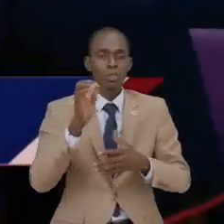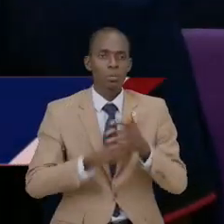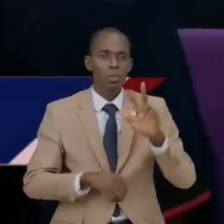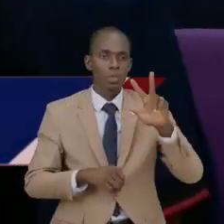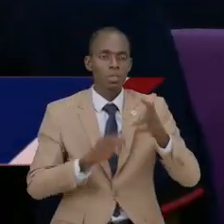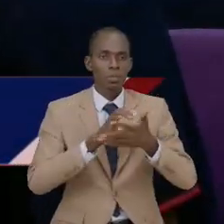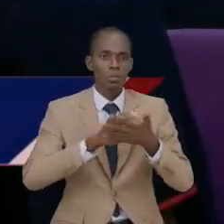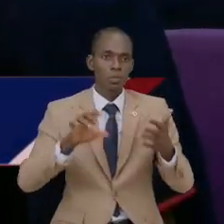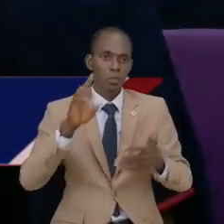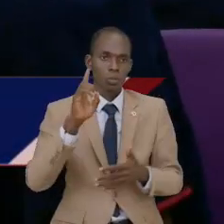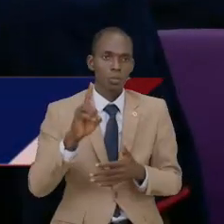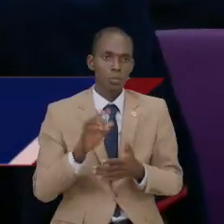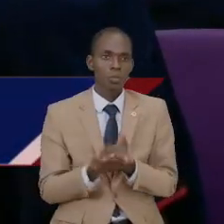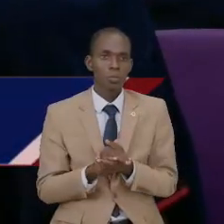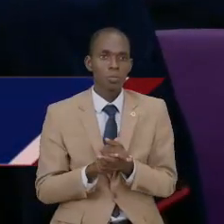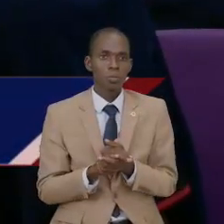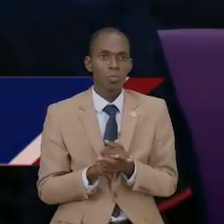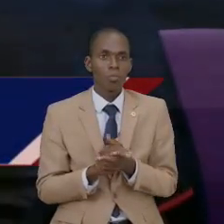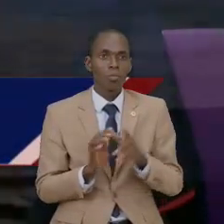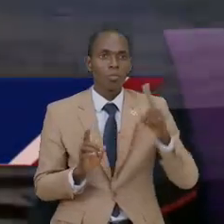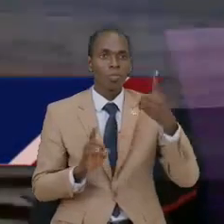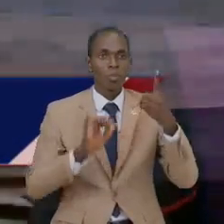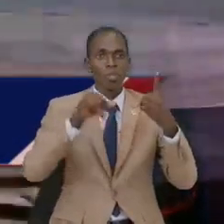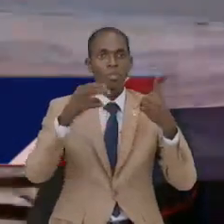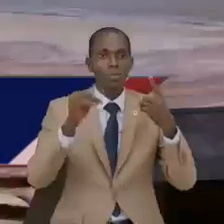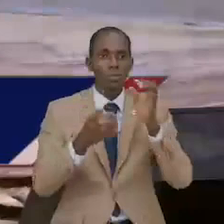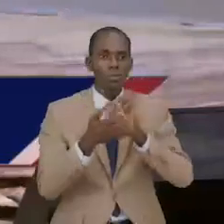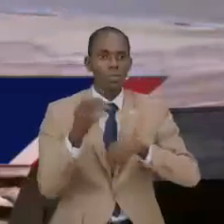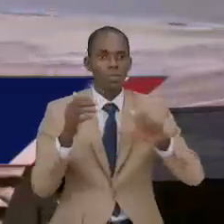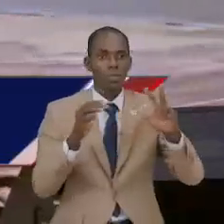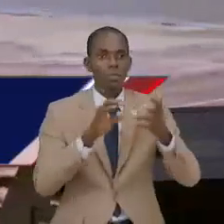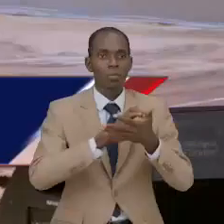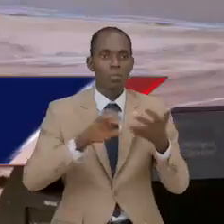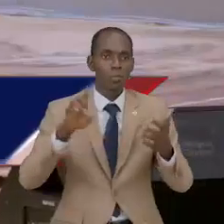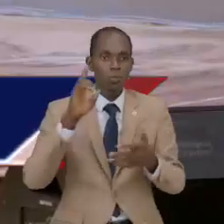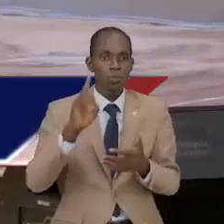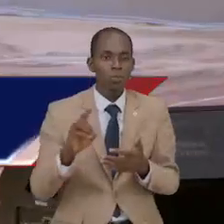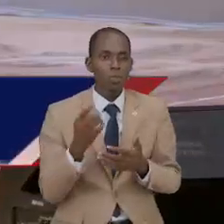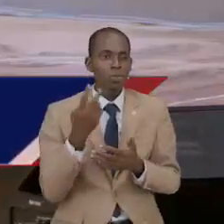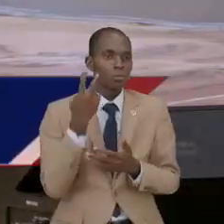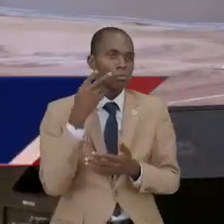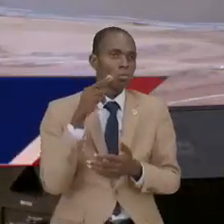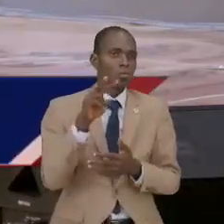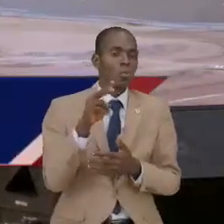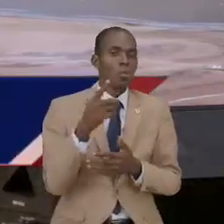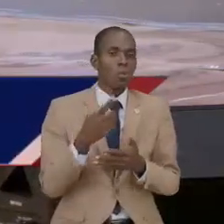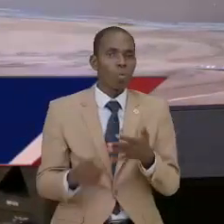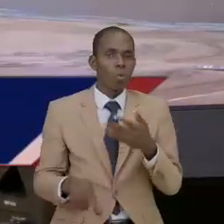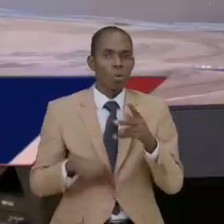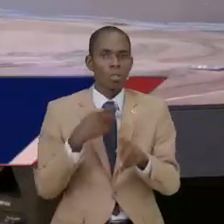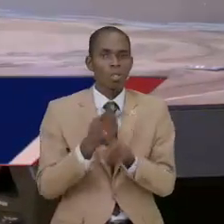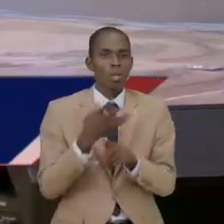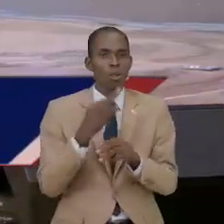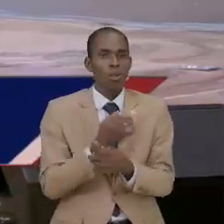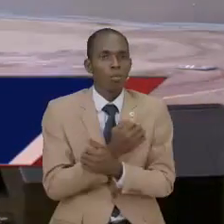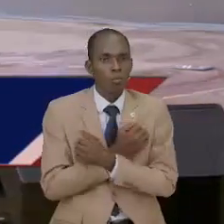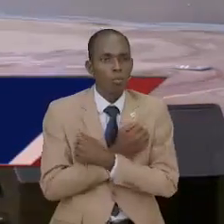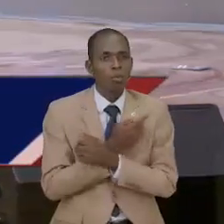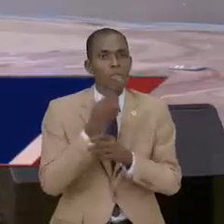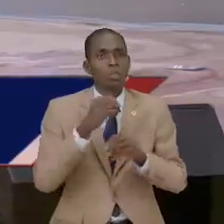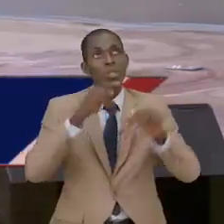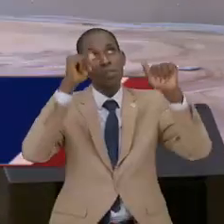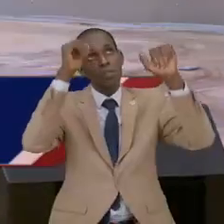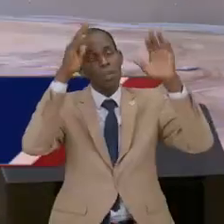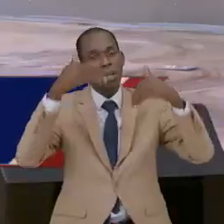John chapter 3, verse 1. Behold, what manner of love the Father has